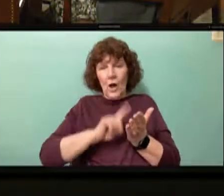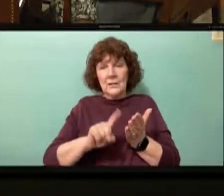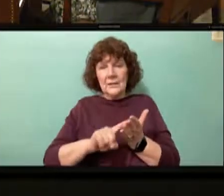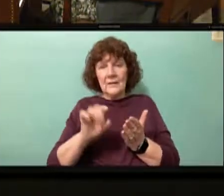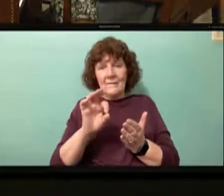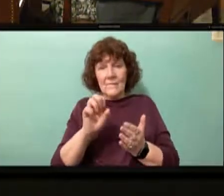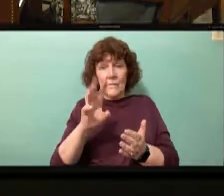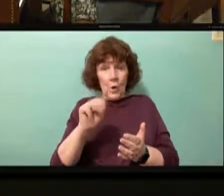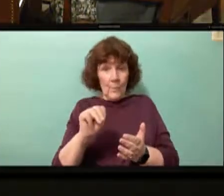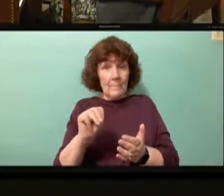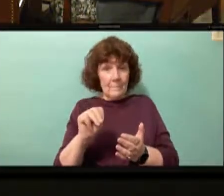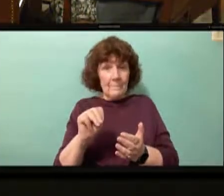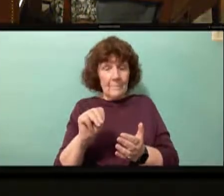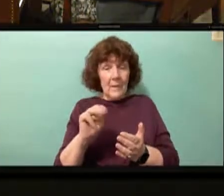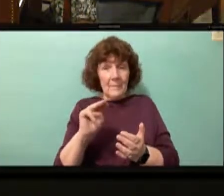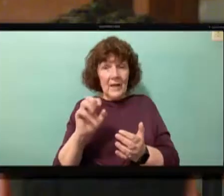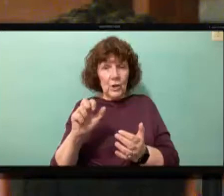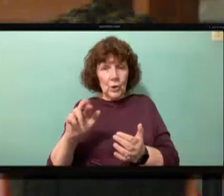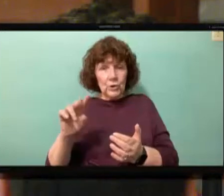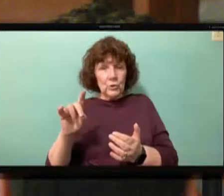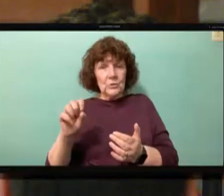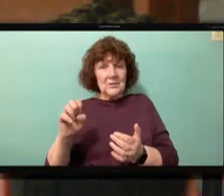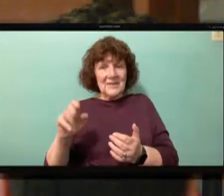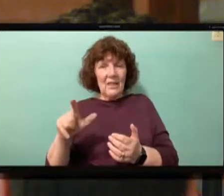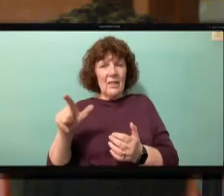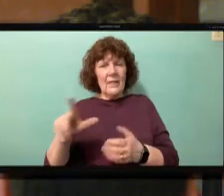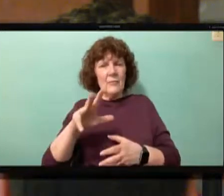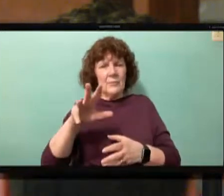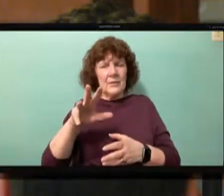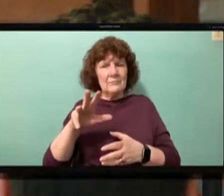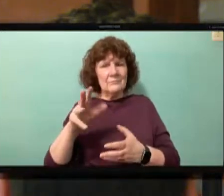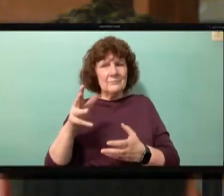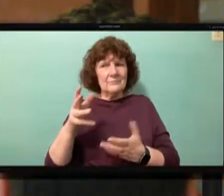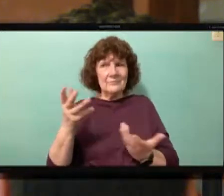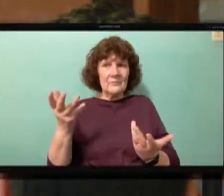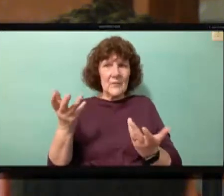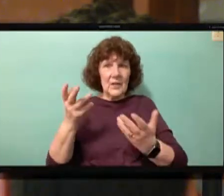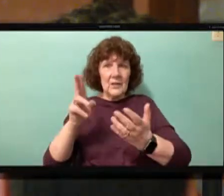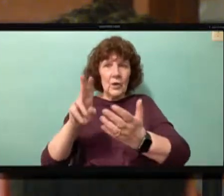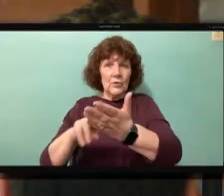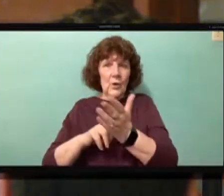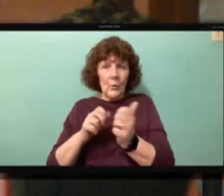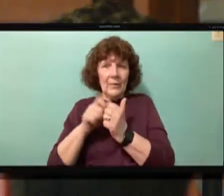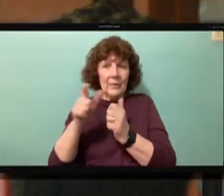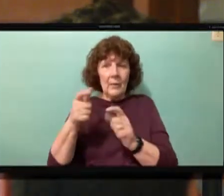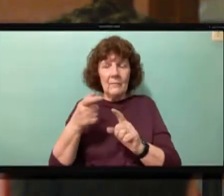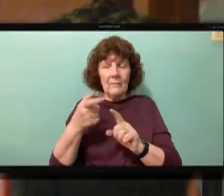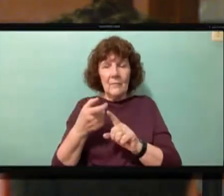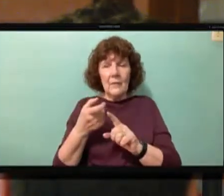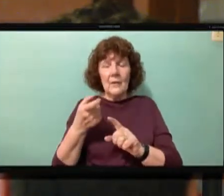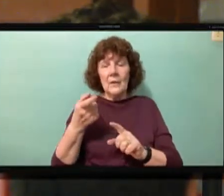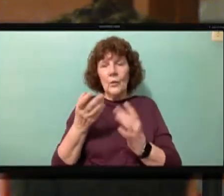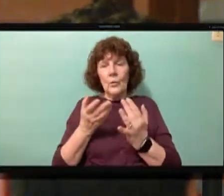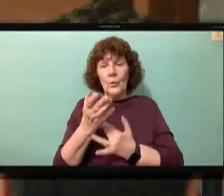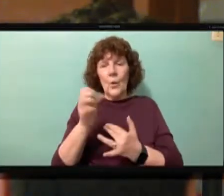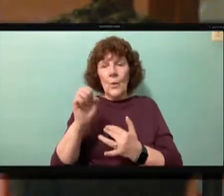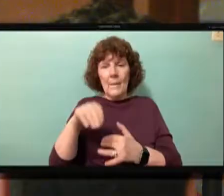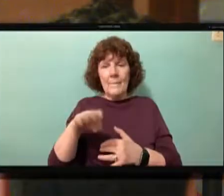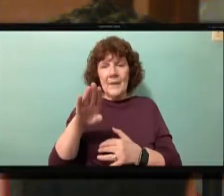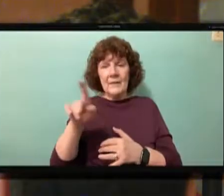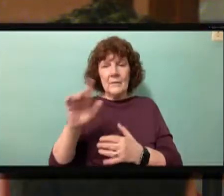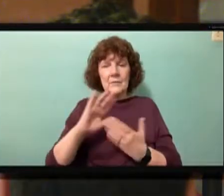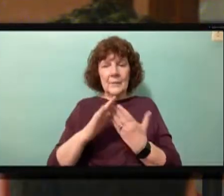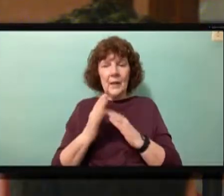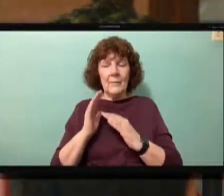They have been engaged by OMB as our advisor on compliance